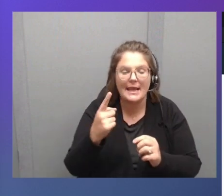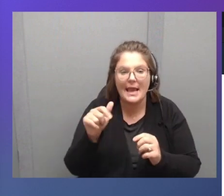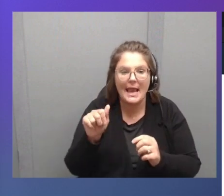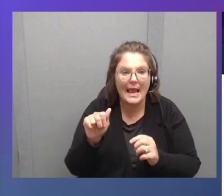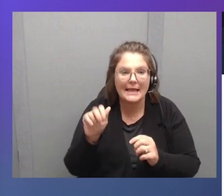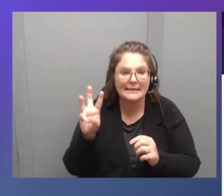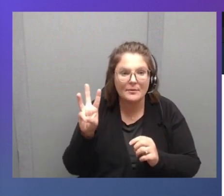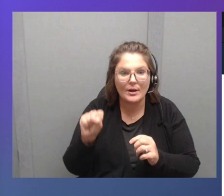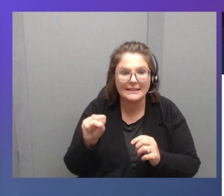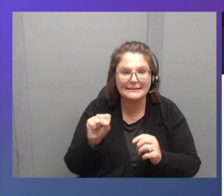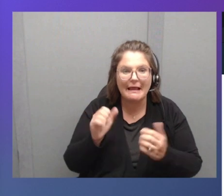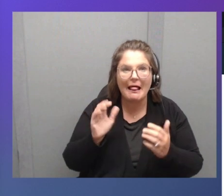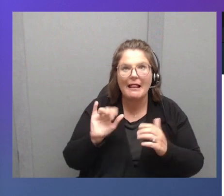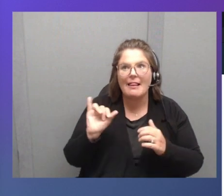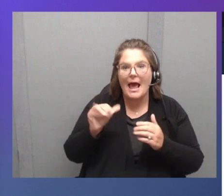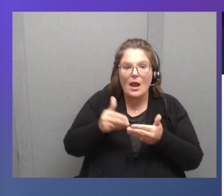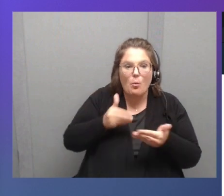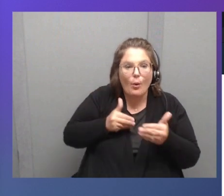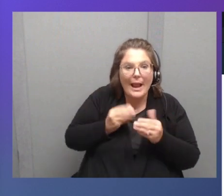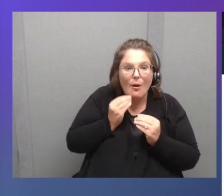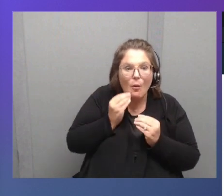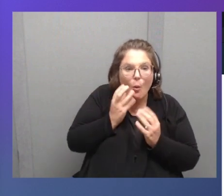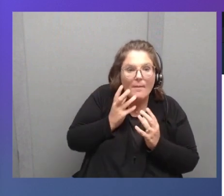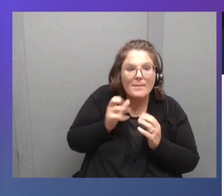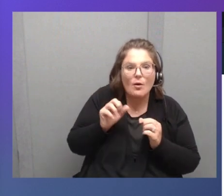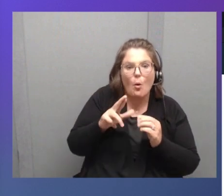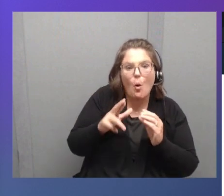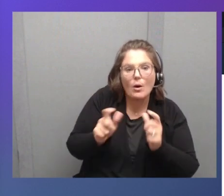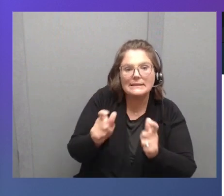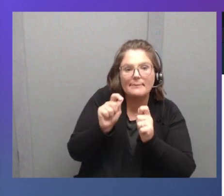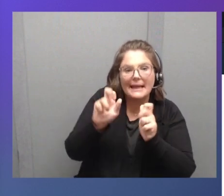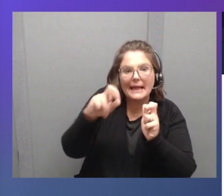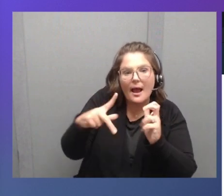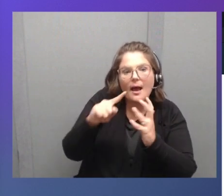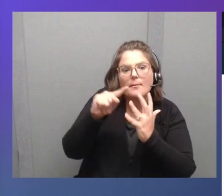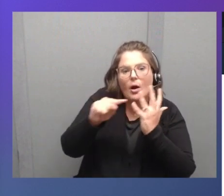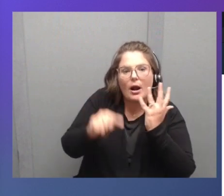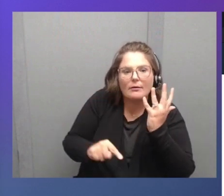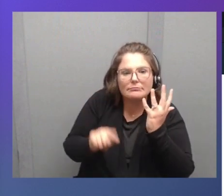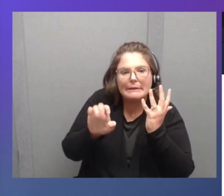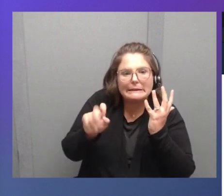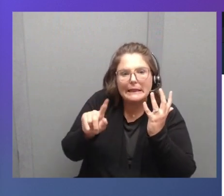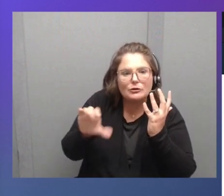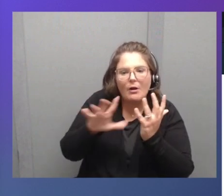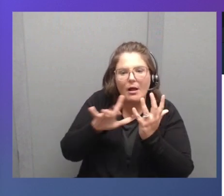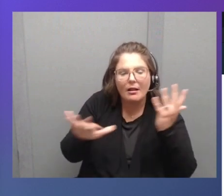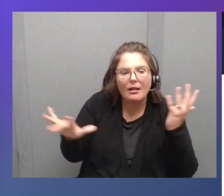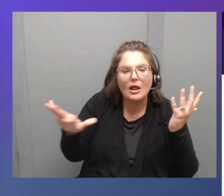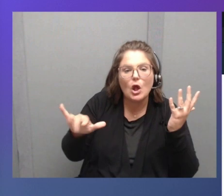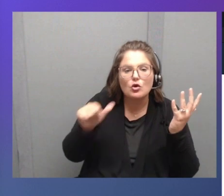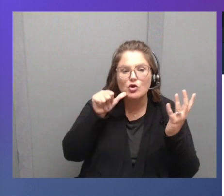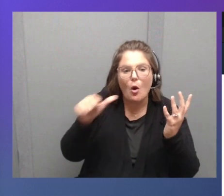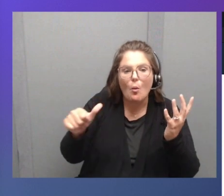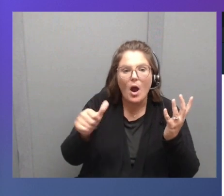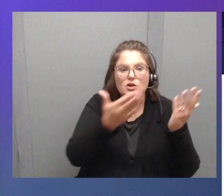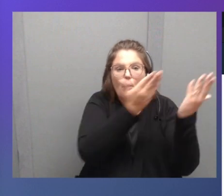an application or spinning up a database and letting it, et cetera, et cetera. Yeah. You don't want to bring things down until everything's completely up, or